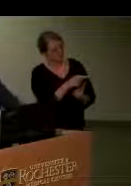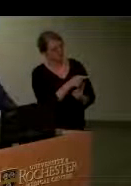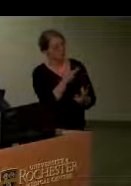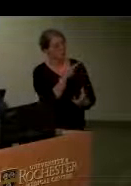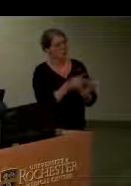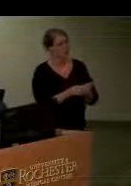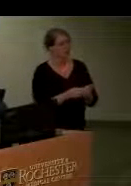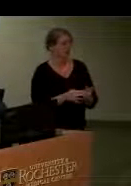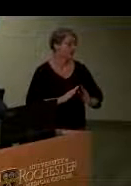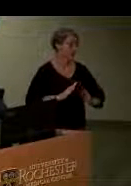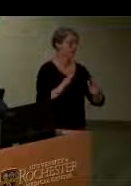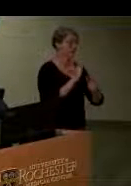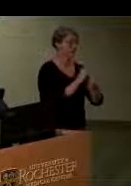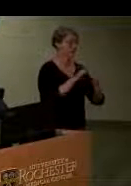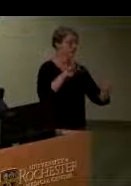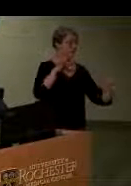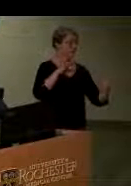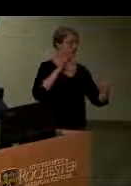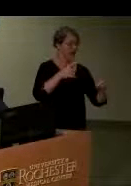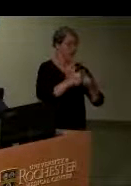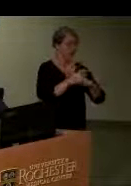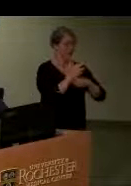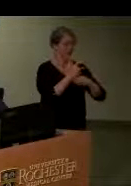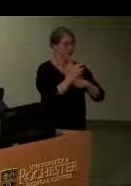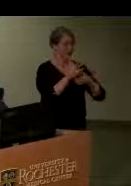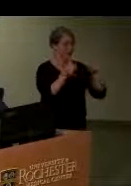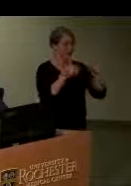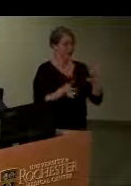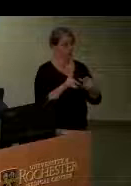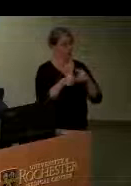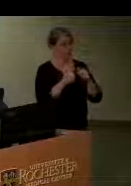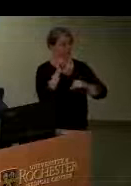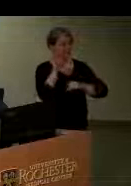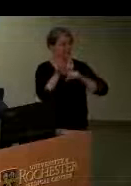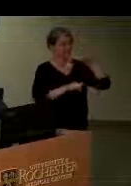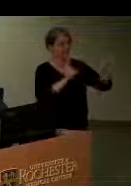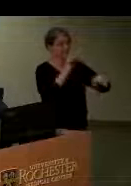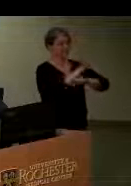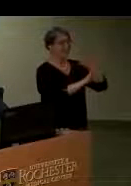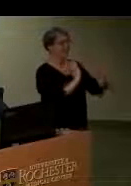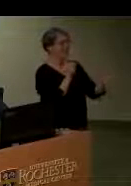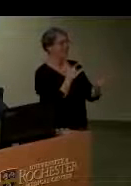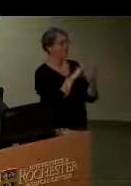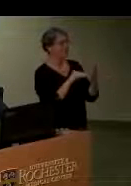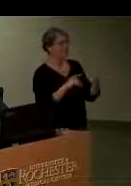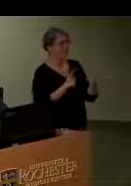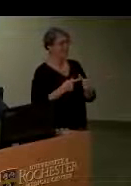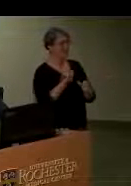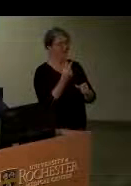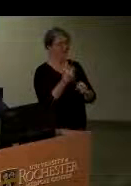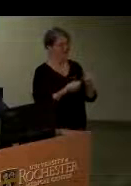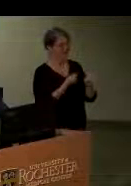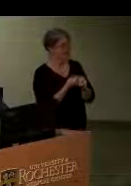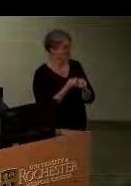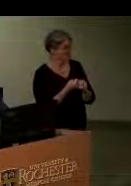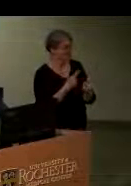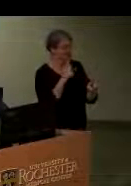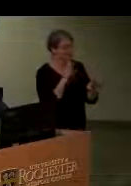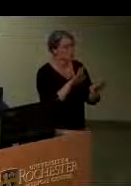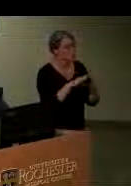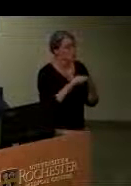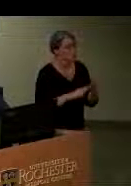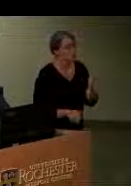one thing that we've gotten back from the residency directors of where our students have gone in these first 11 years is your students are the